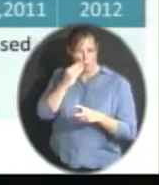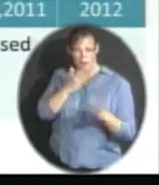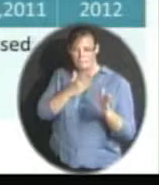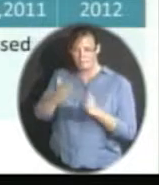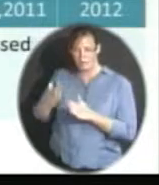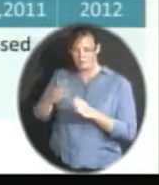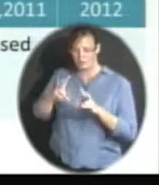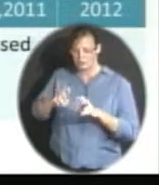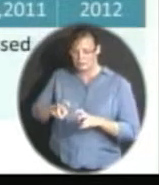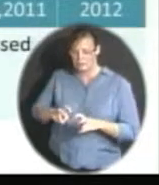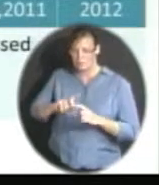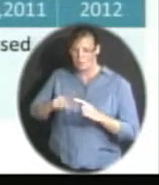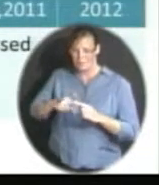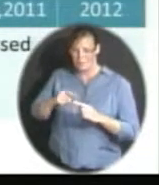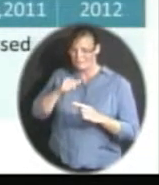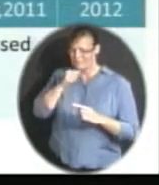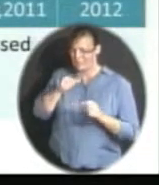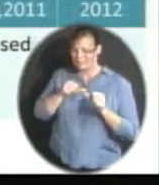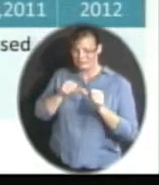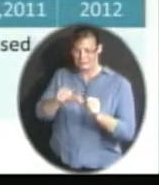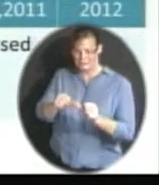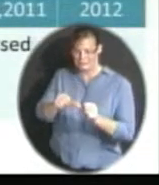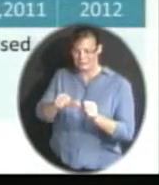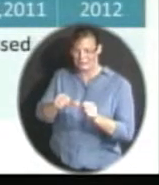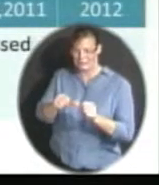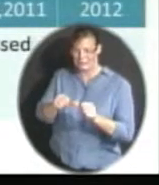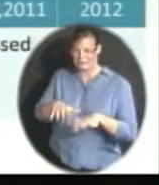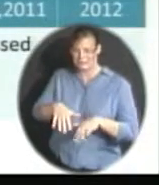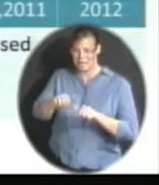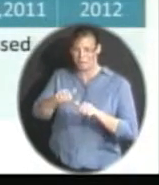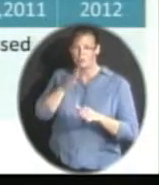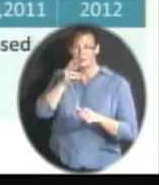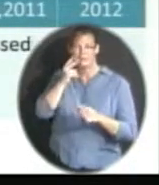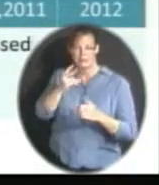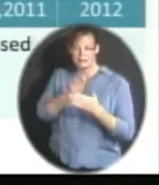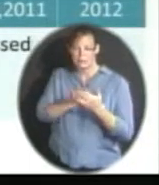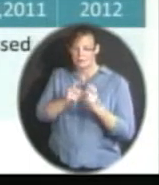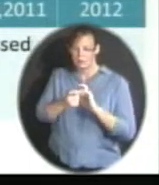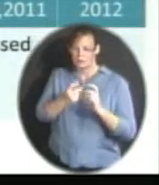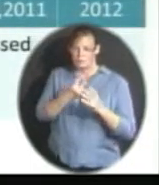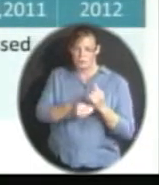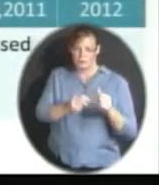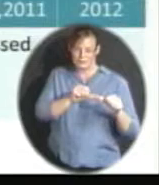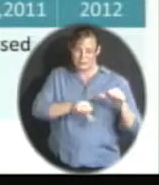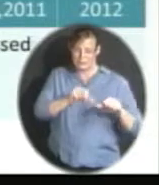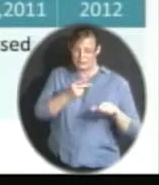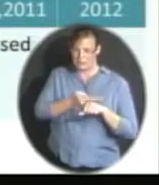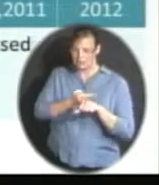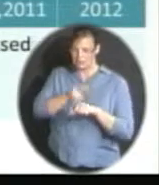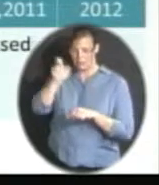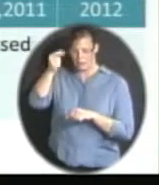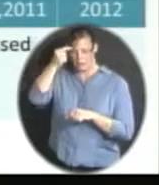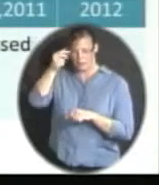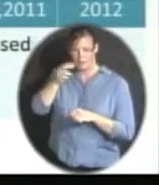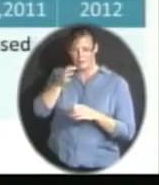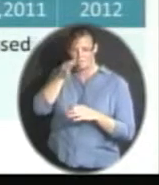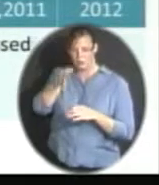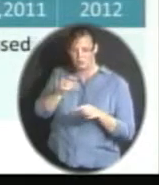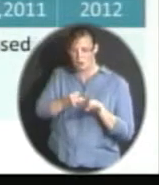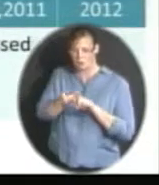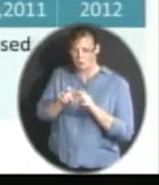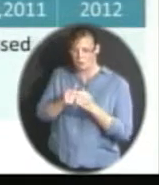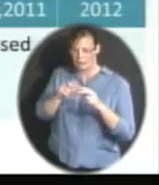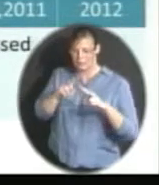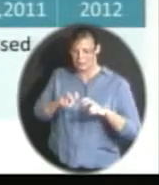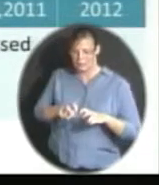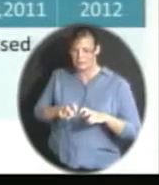for an assessment when it's inconsistently administered. We'll see some changes with both science and history, government in the future as well, with the assessments